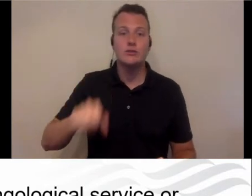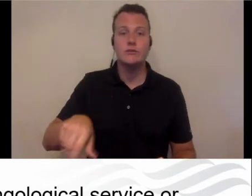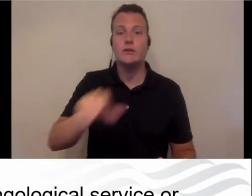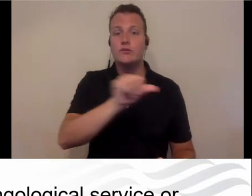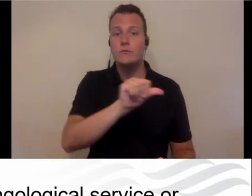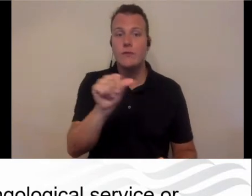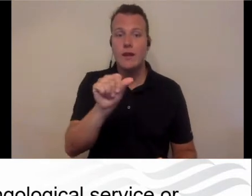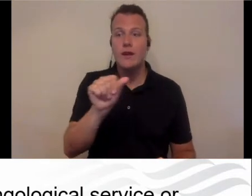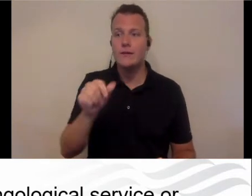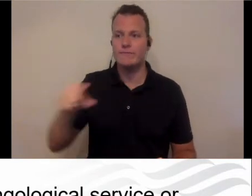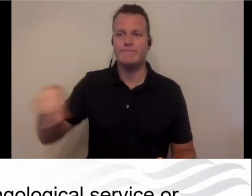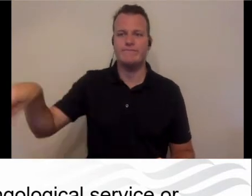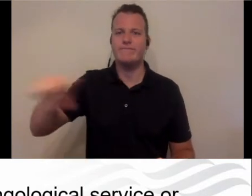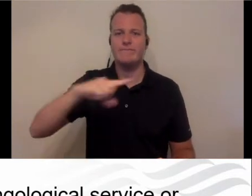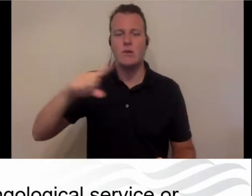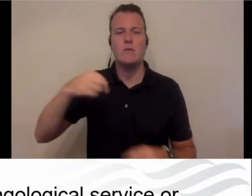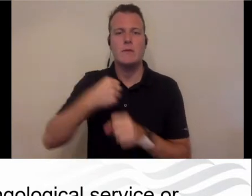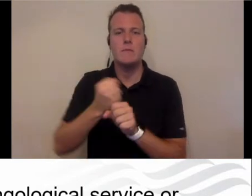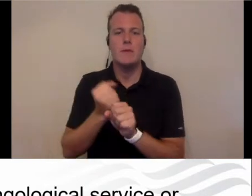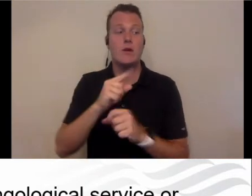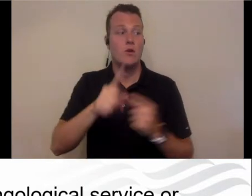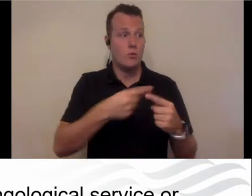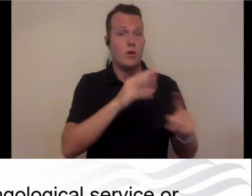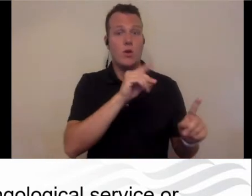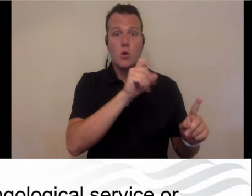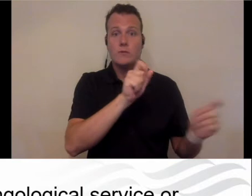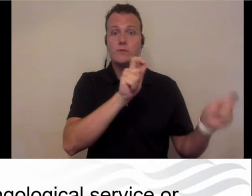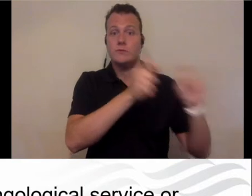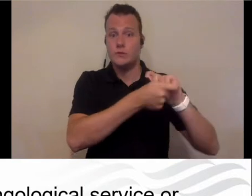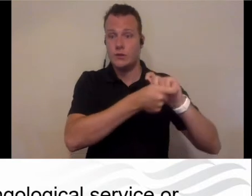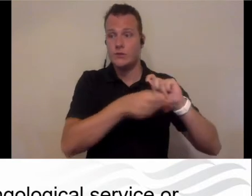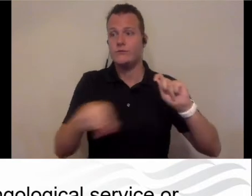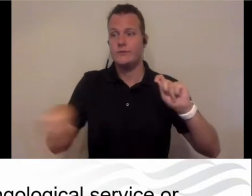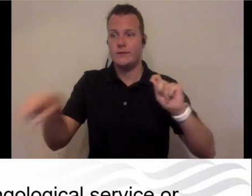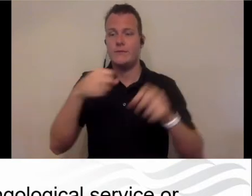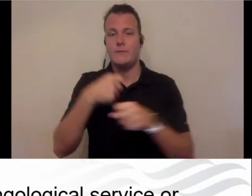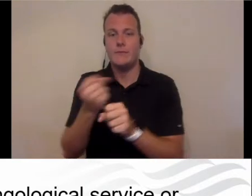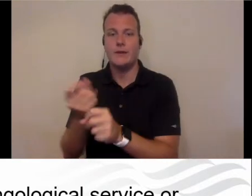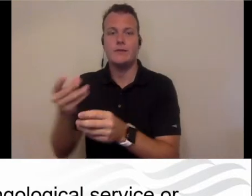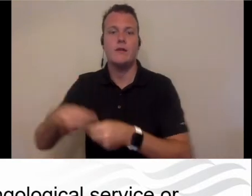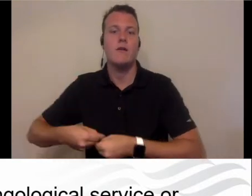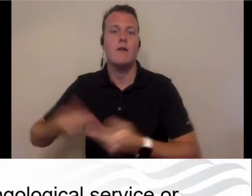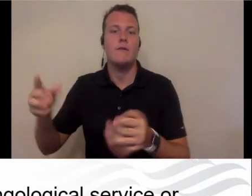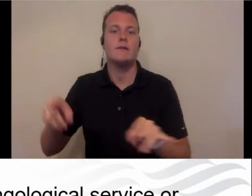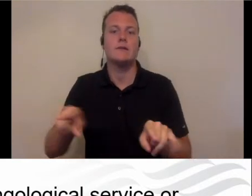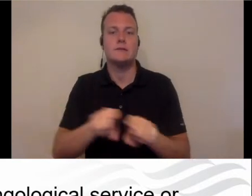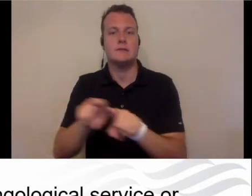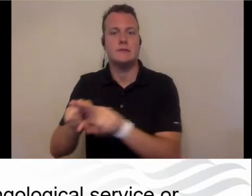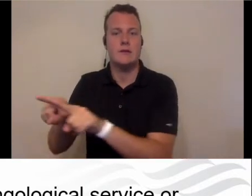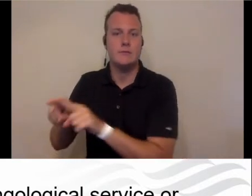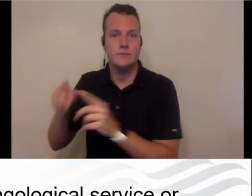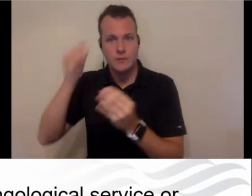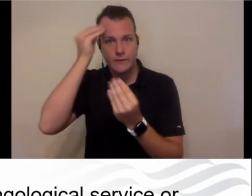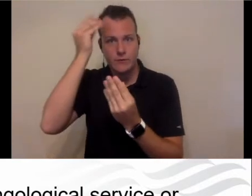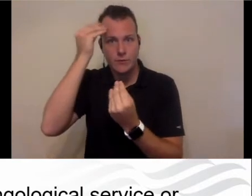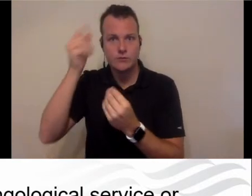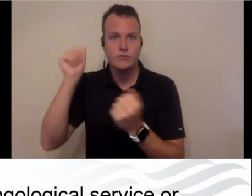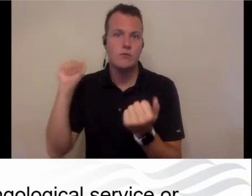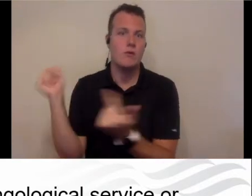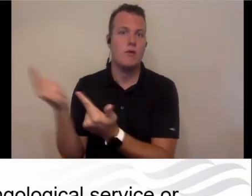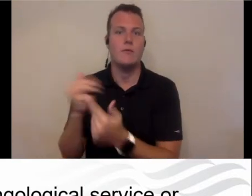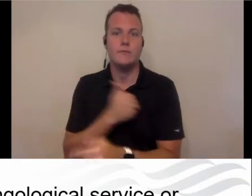something together when codes are changed, so that we offer the same information to all of our members. So